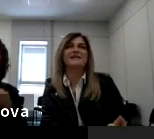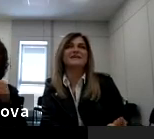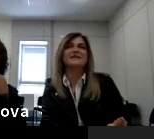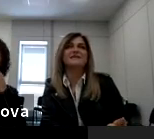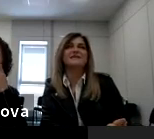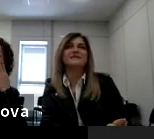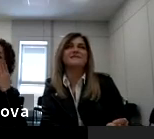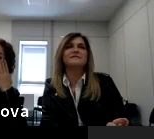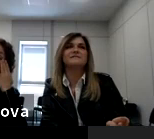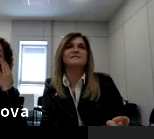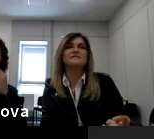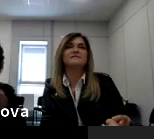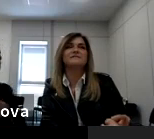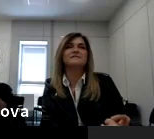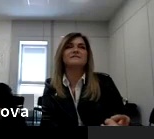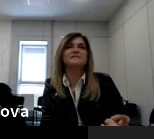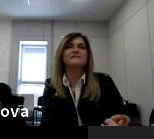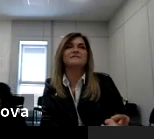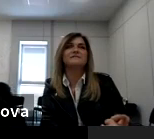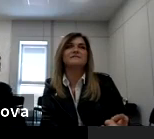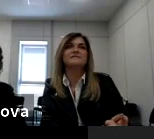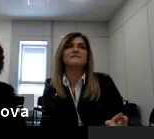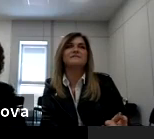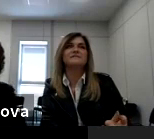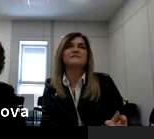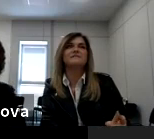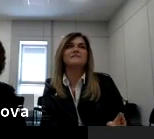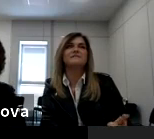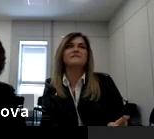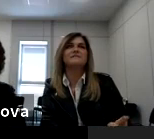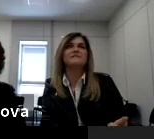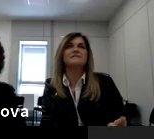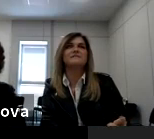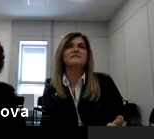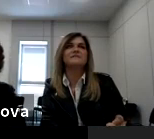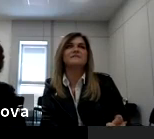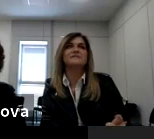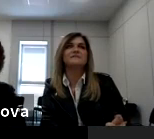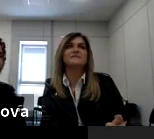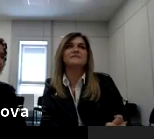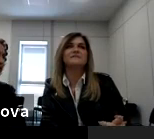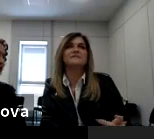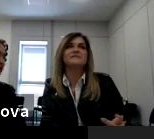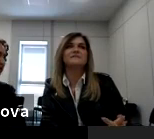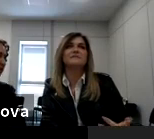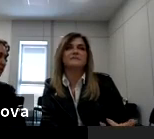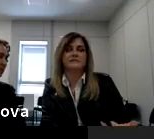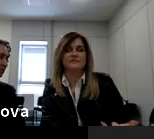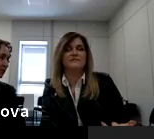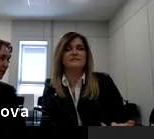the application. You know, it is really not very new